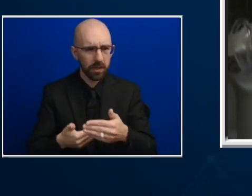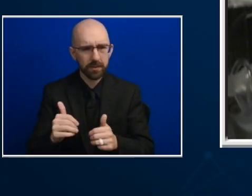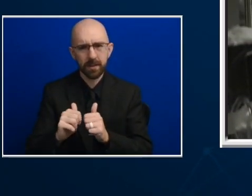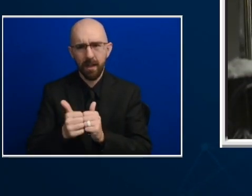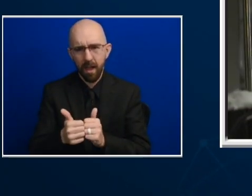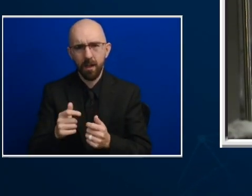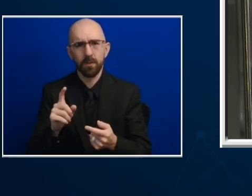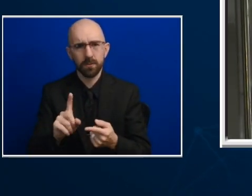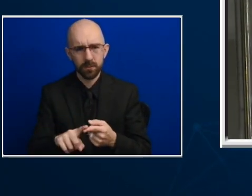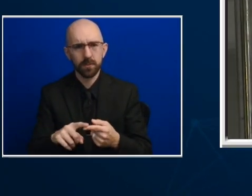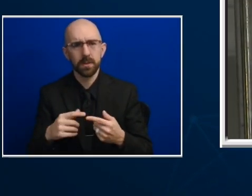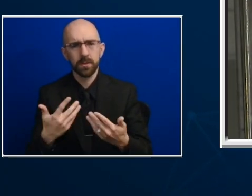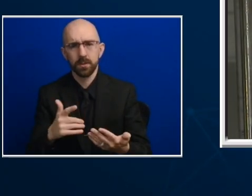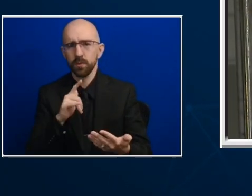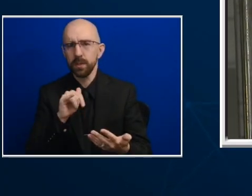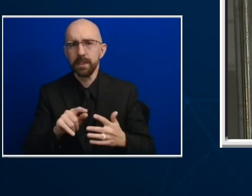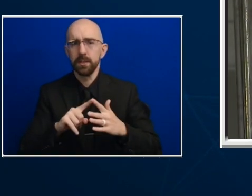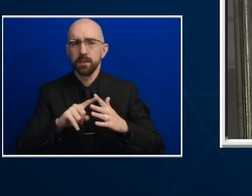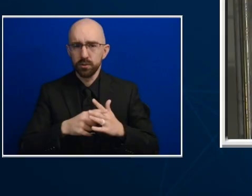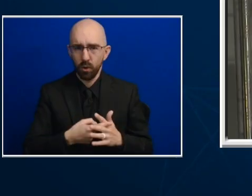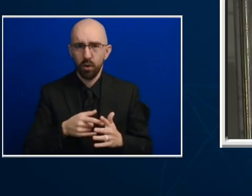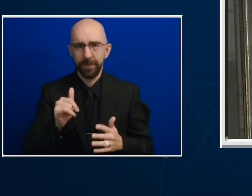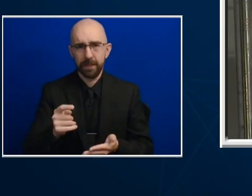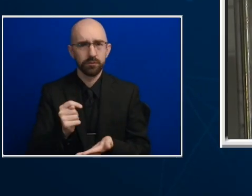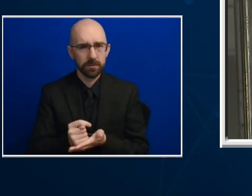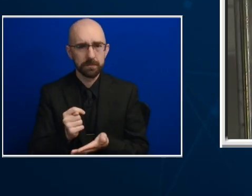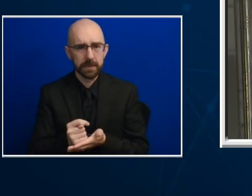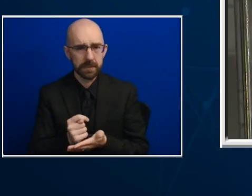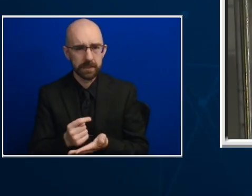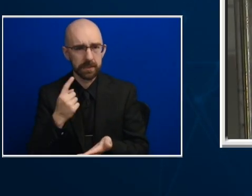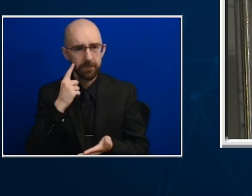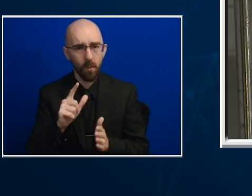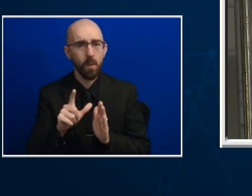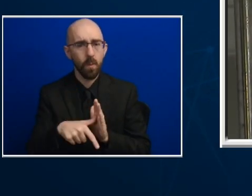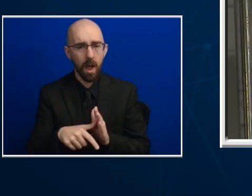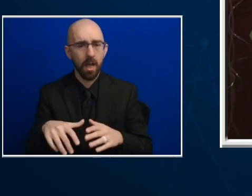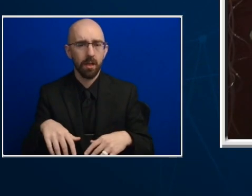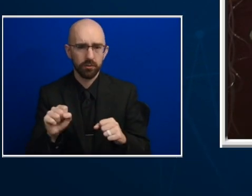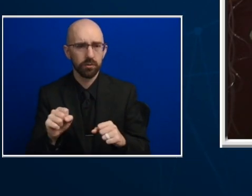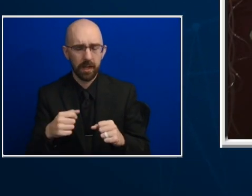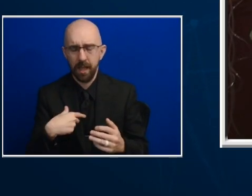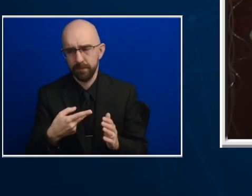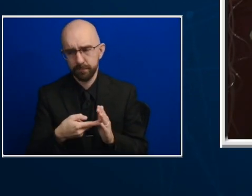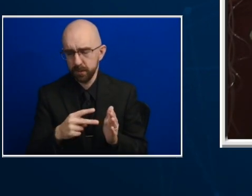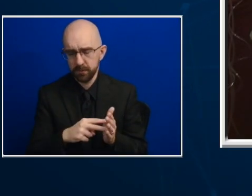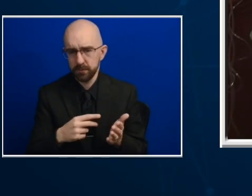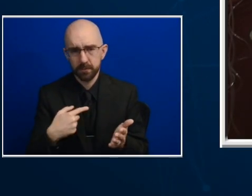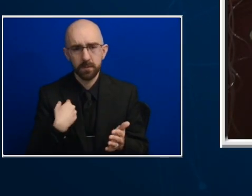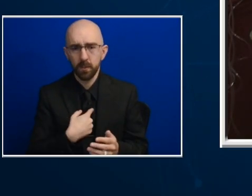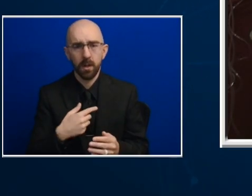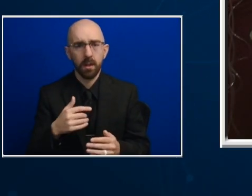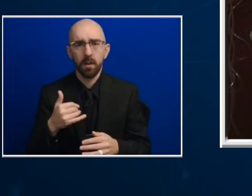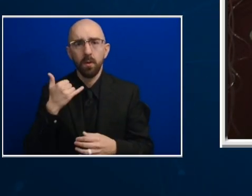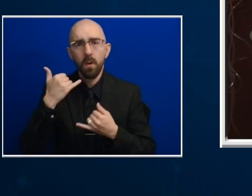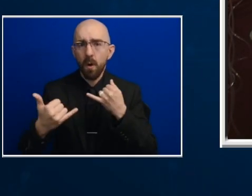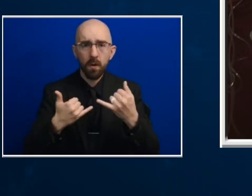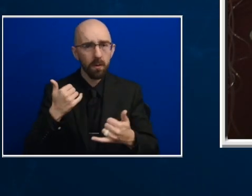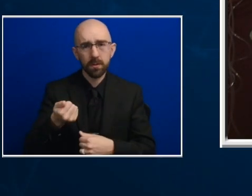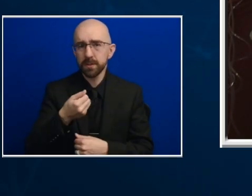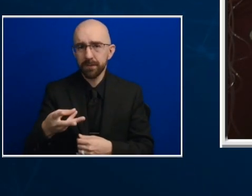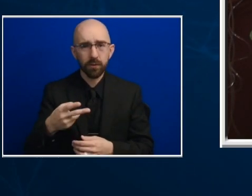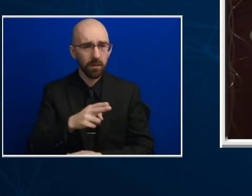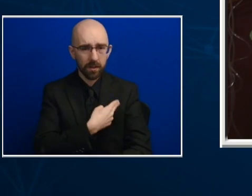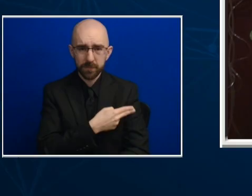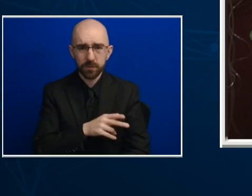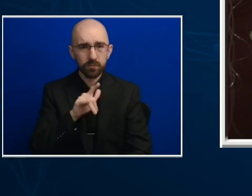to really start one of these treatments. And for a while it took, I mean, we were calling multiple hospitals and really